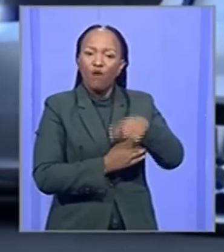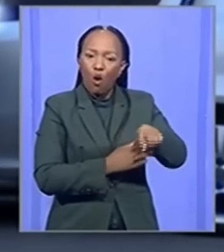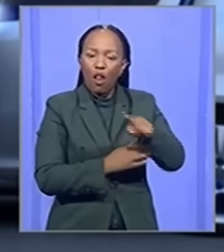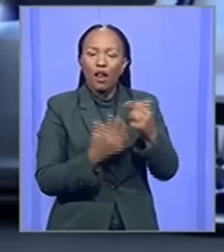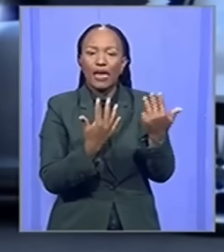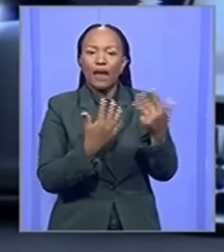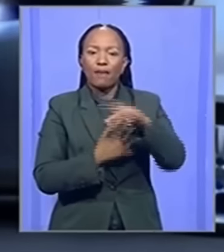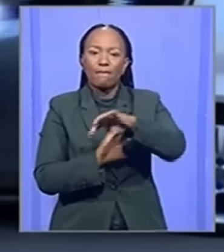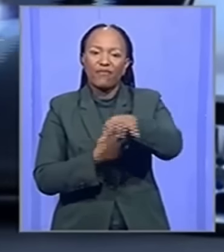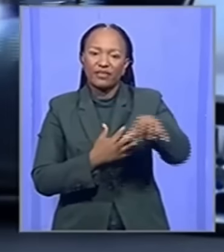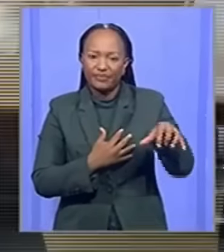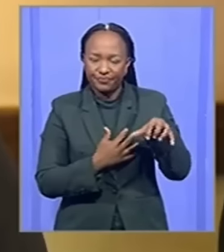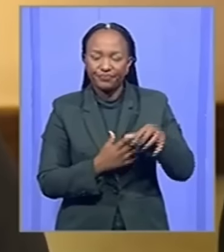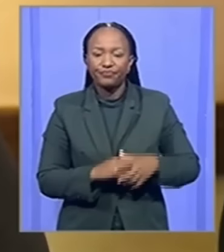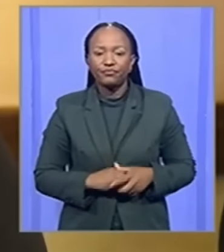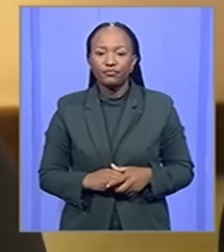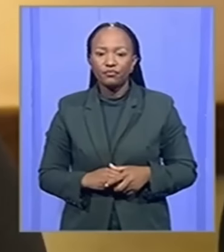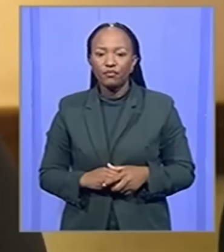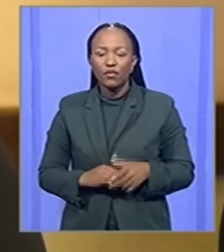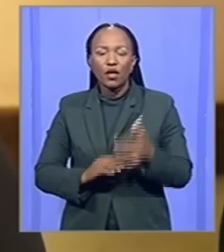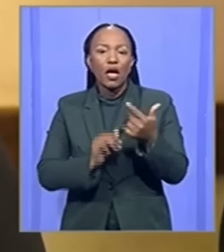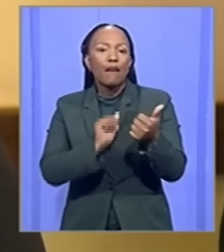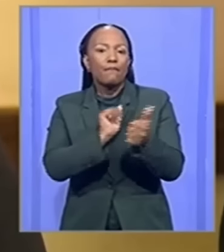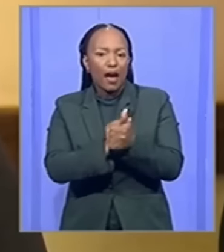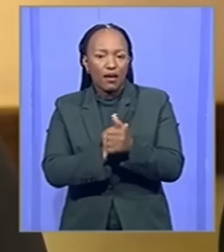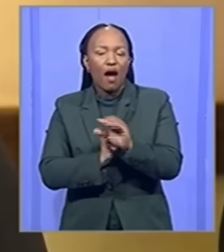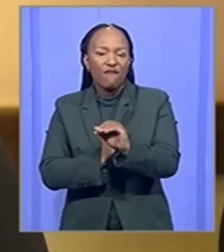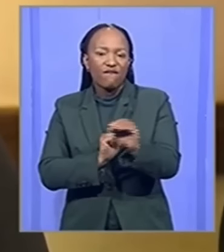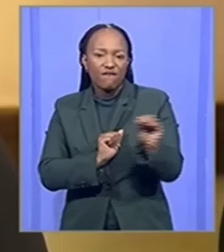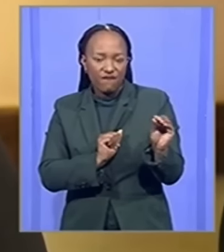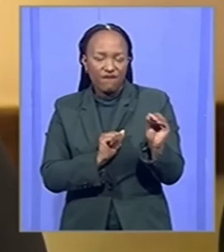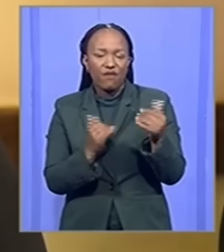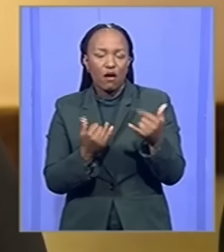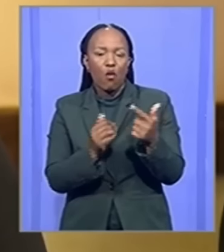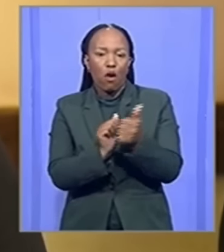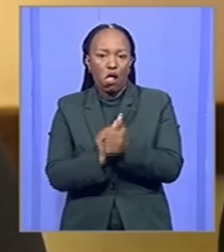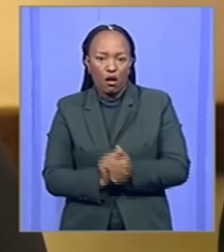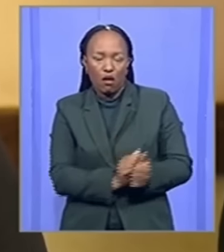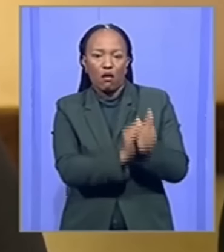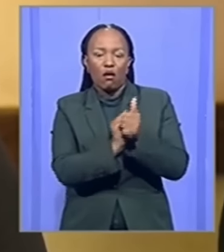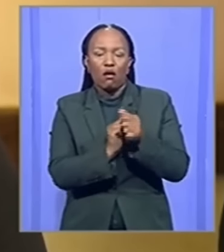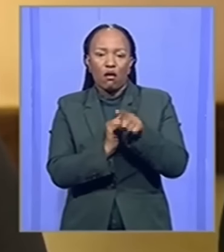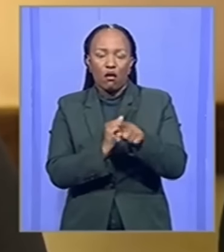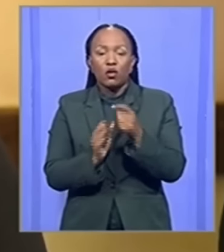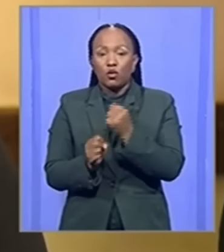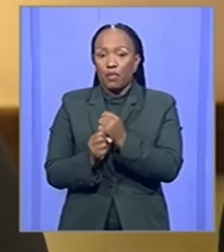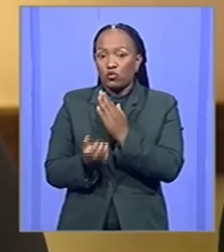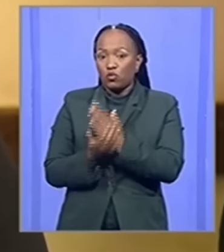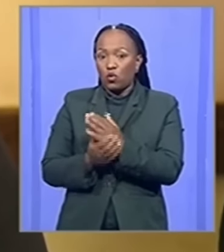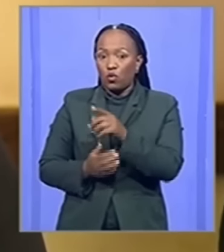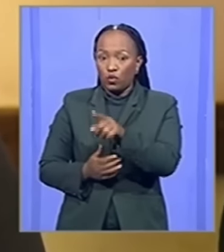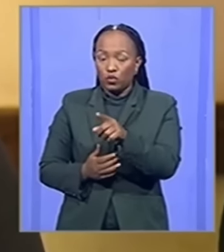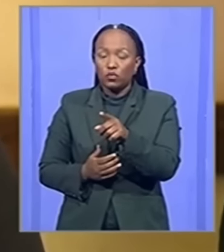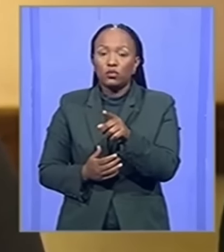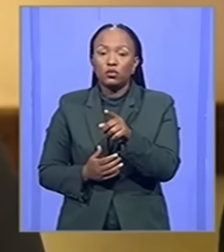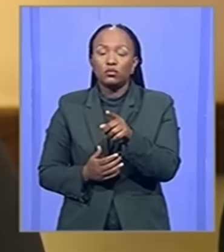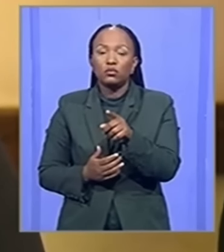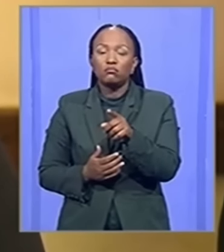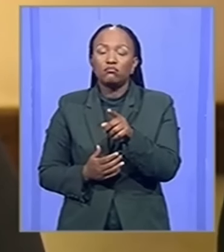We also have partners who are doing similar work that we are collaborating with in terms of ensuring that we are